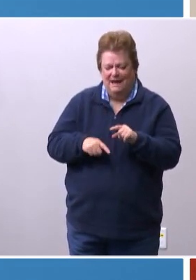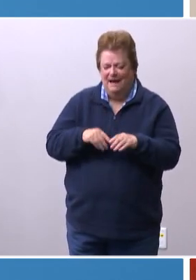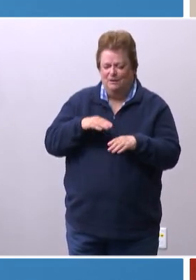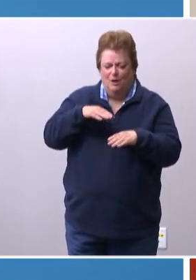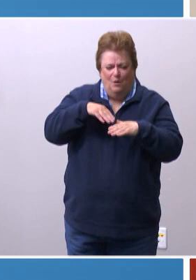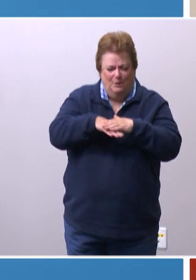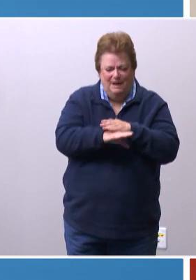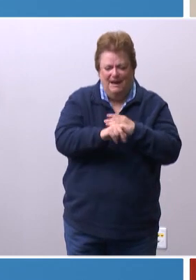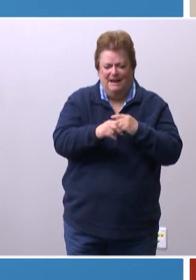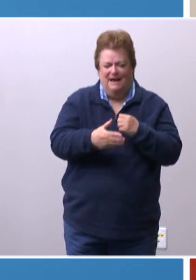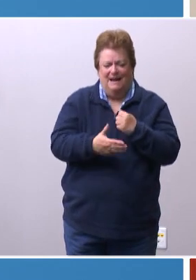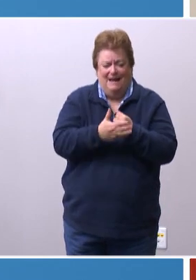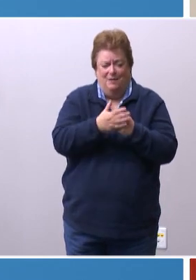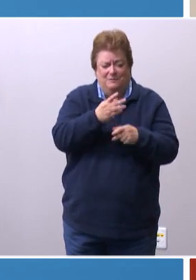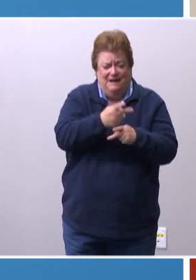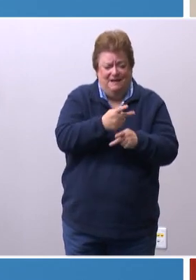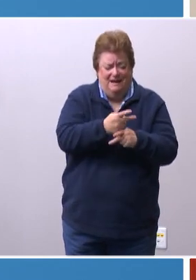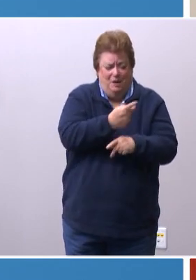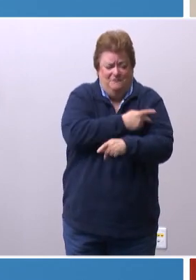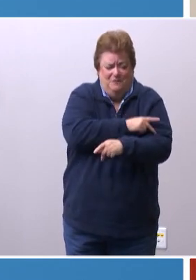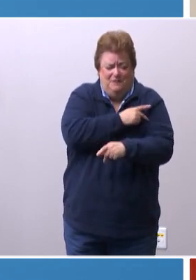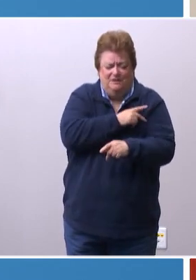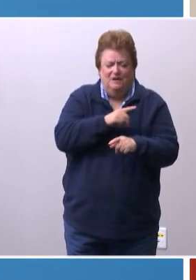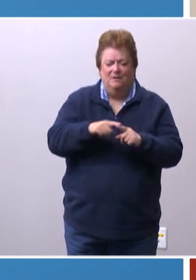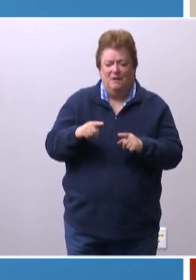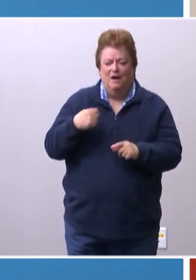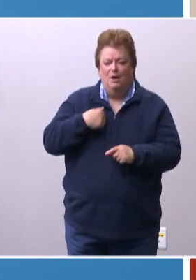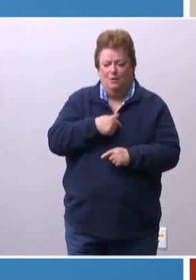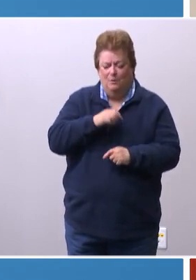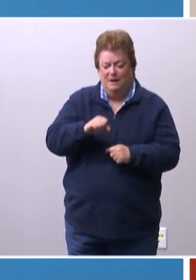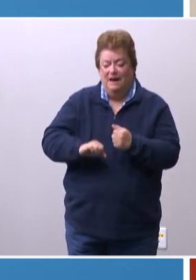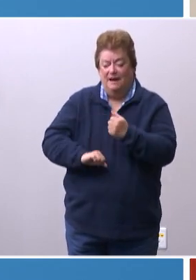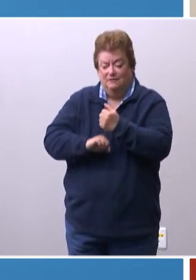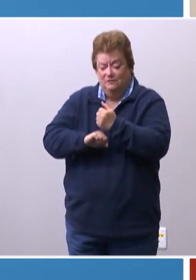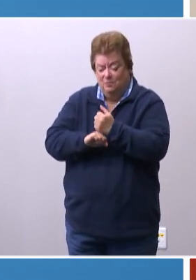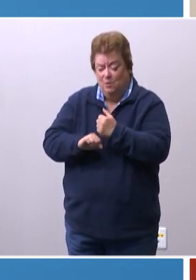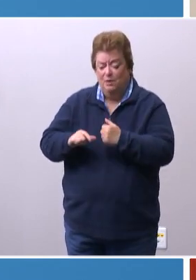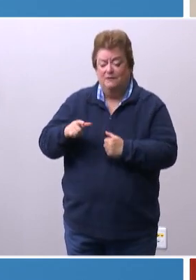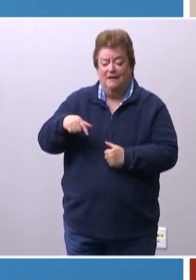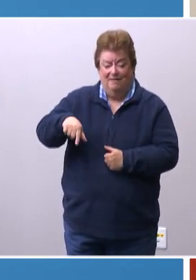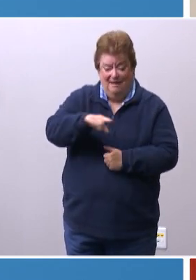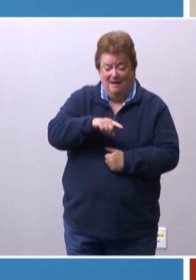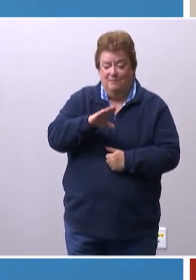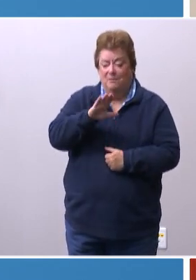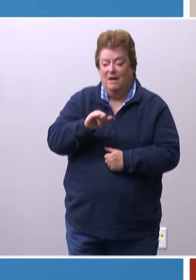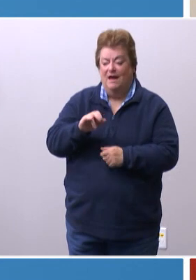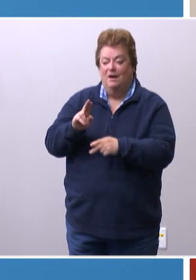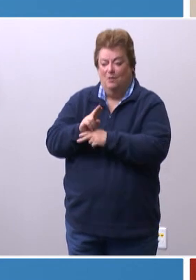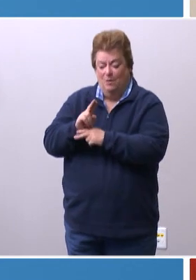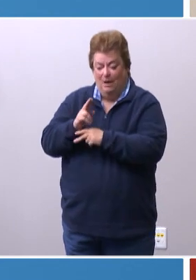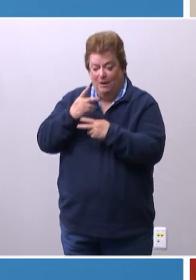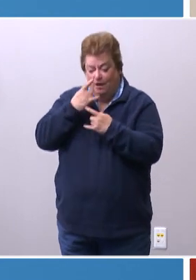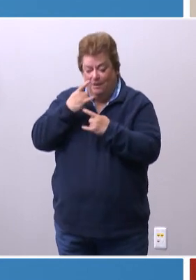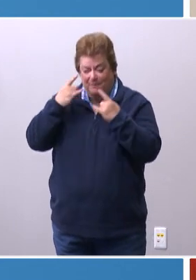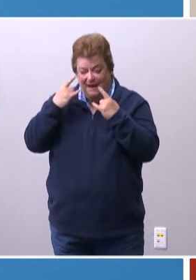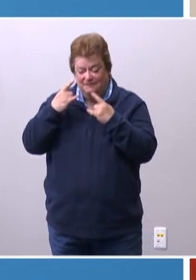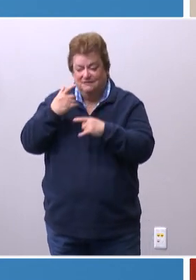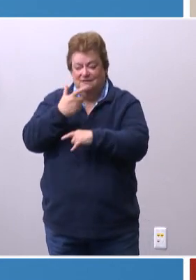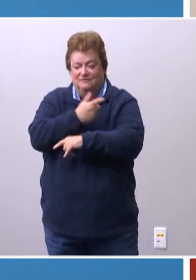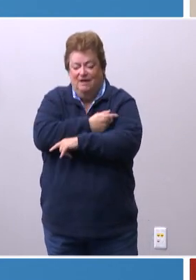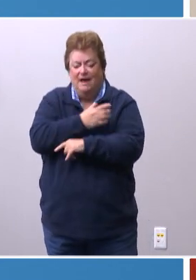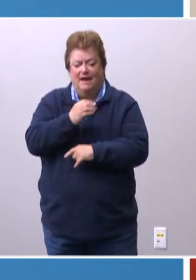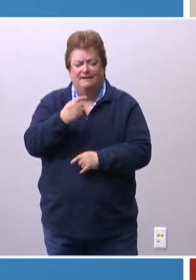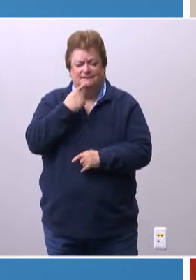help care for patients, but as the mayor said, we can support them by wearing masks, getting vaccinated, and saying thank